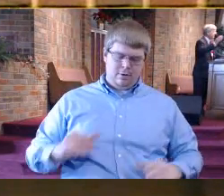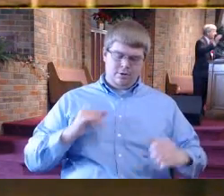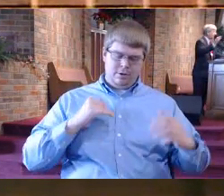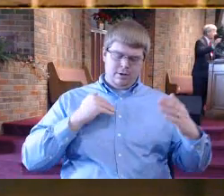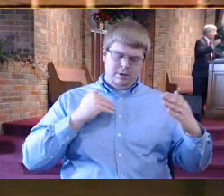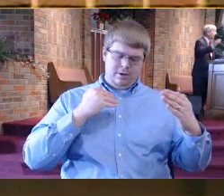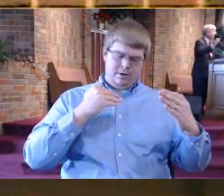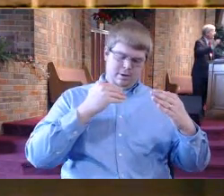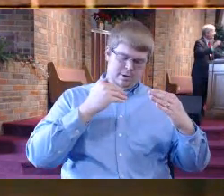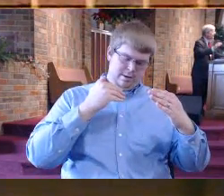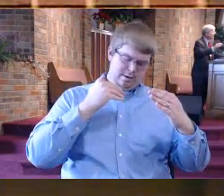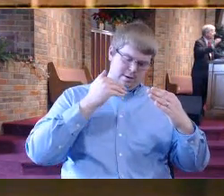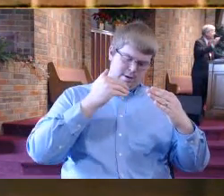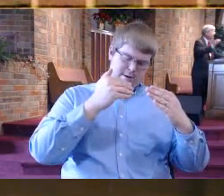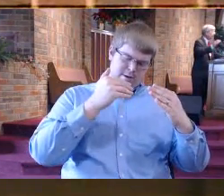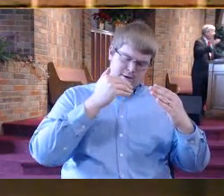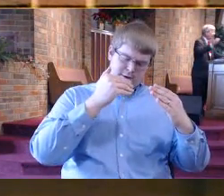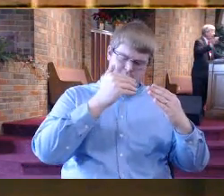Nearer still,